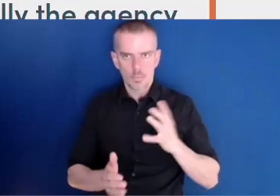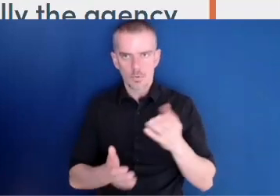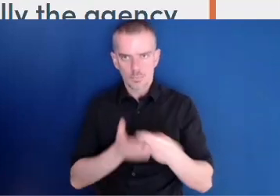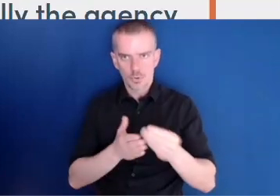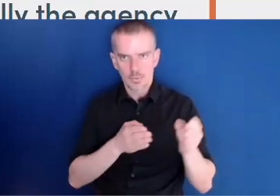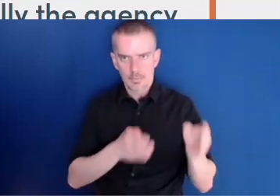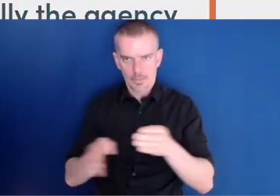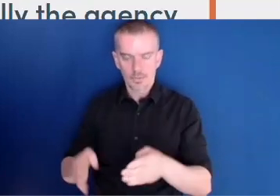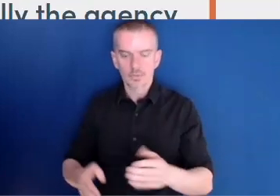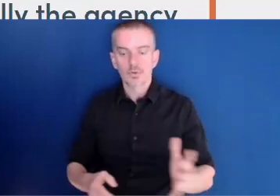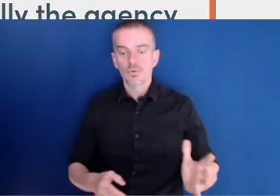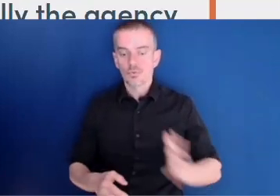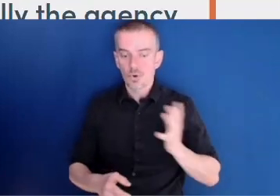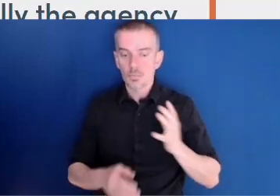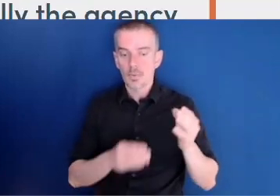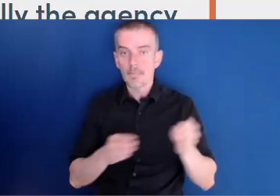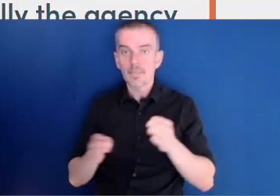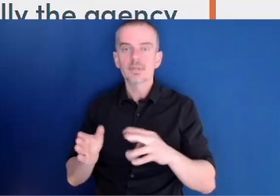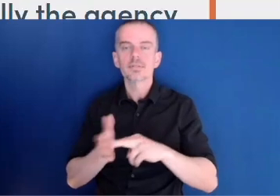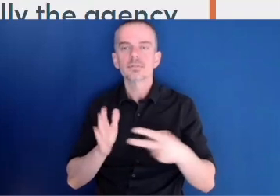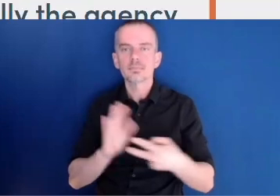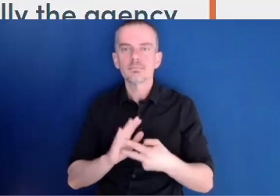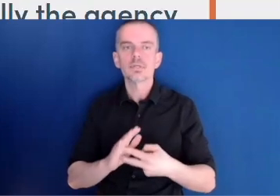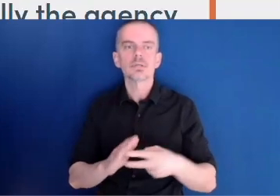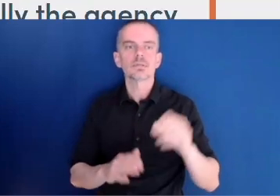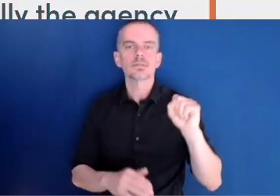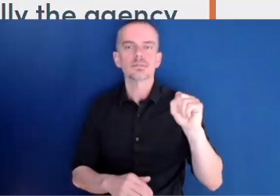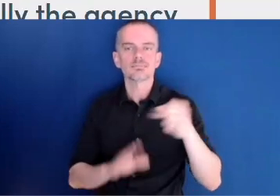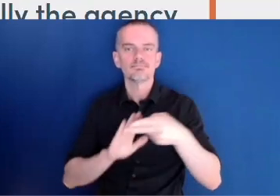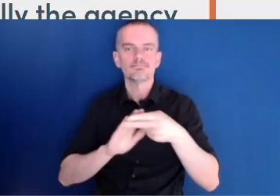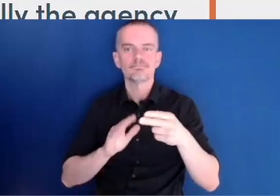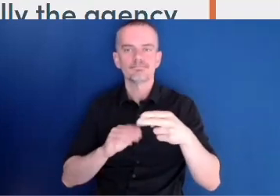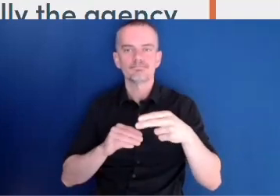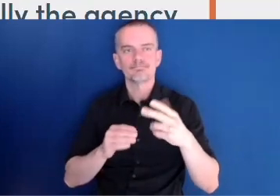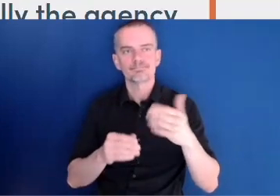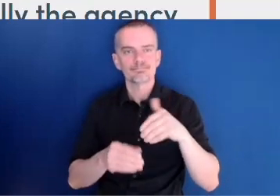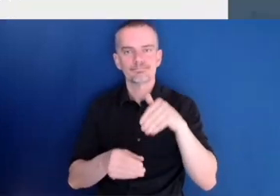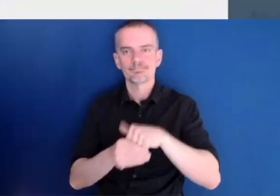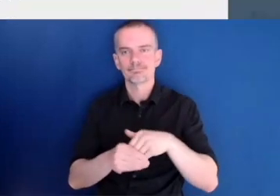procurement methods are going to be sealed bids or proposals. We're going to go through those next.